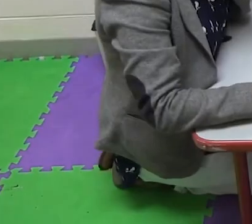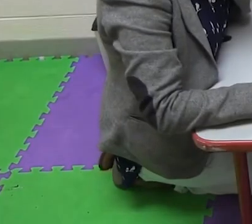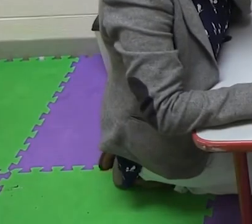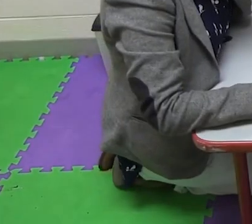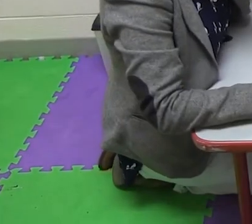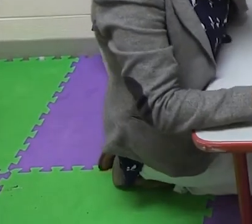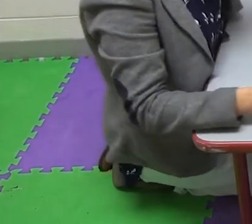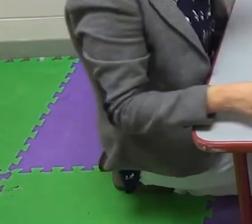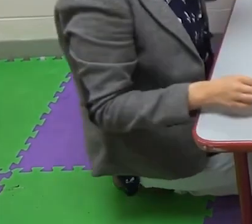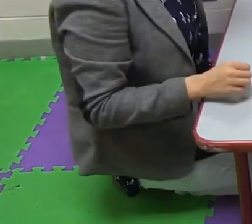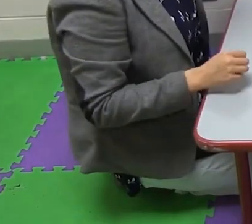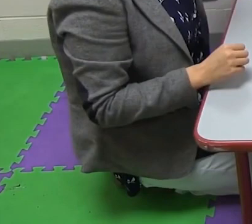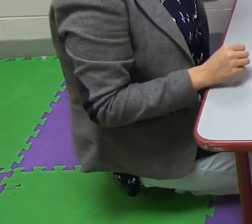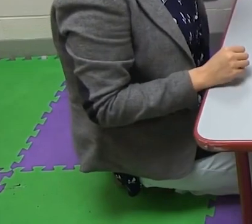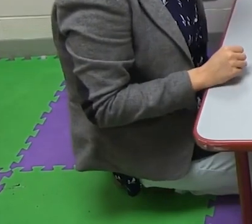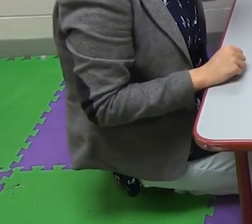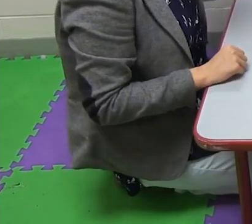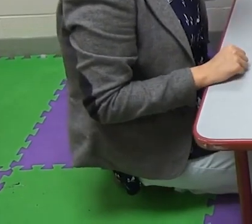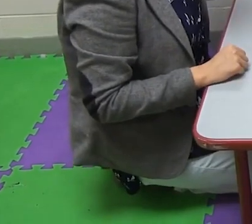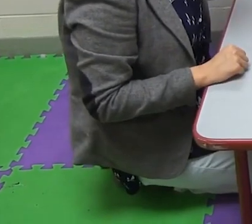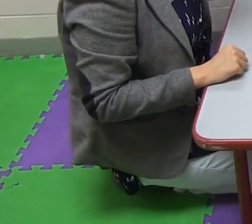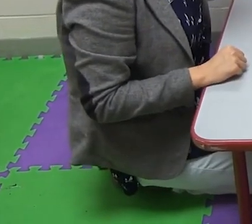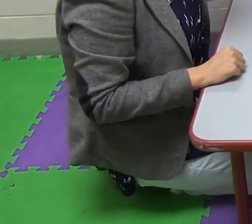Ready, Bud? Pick one.